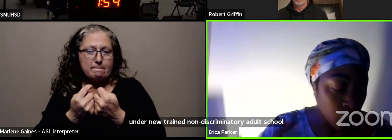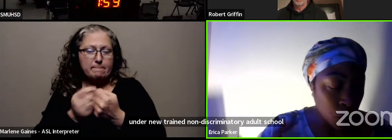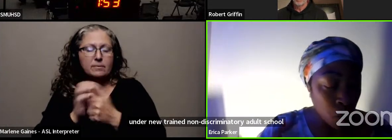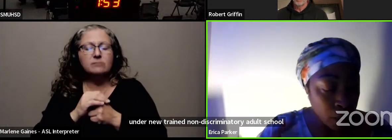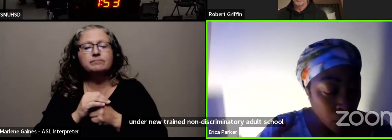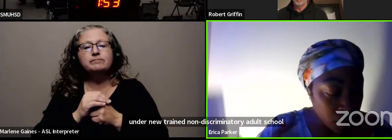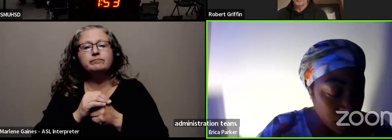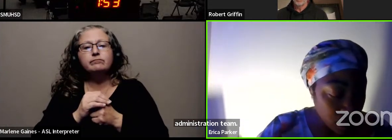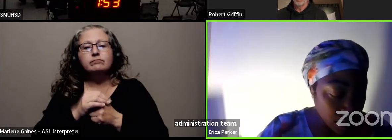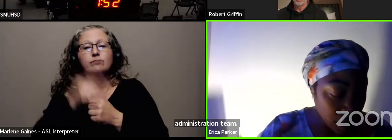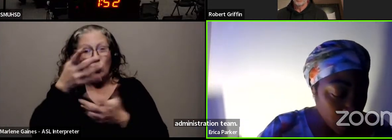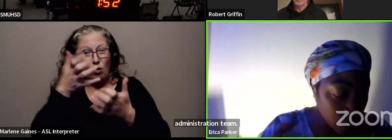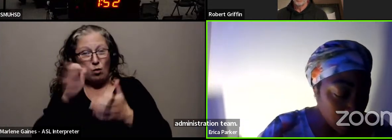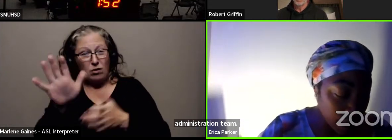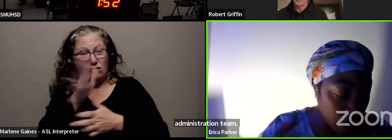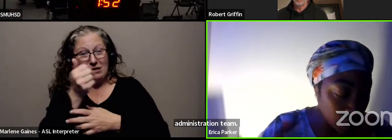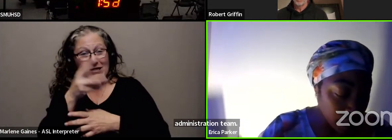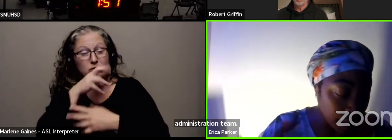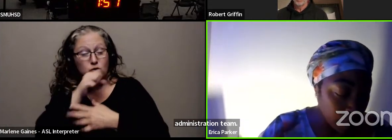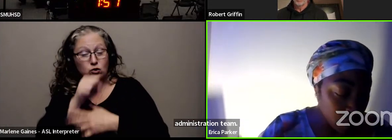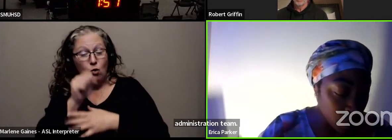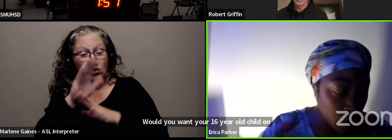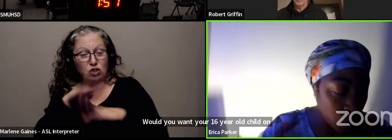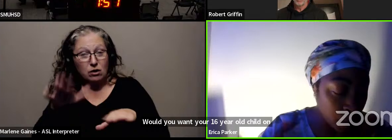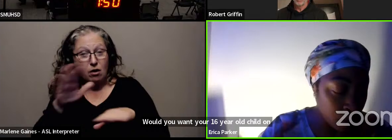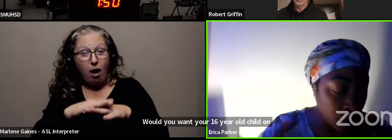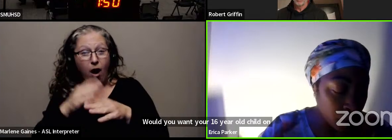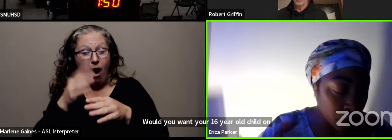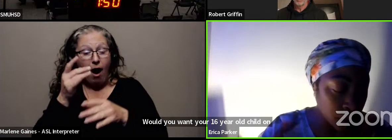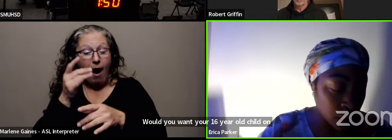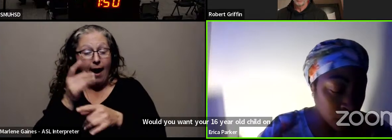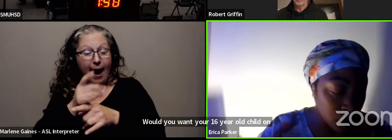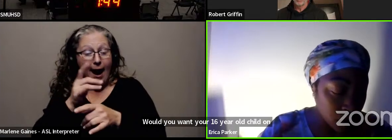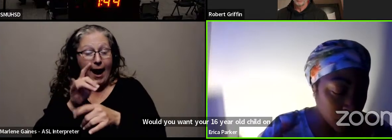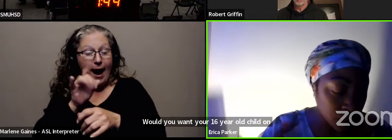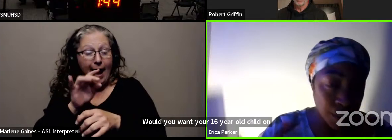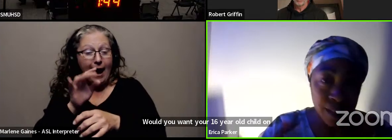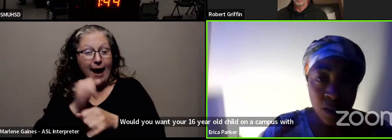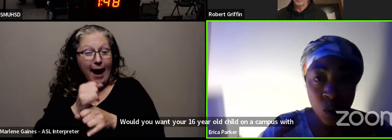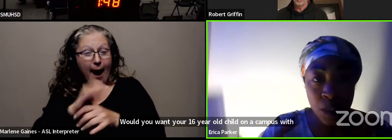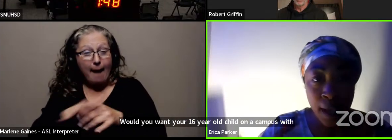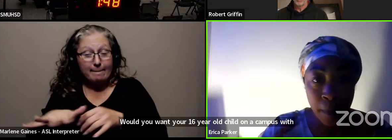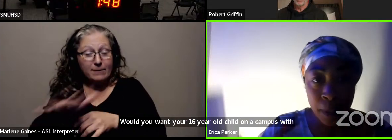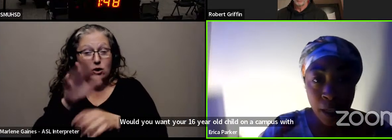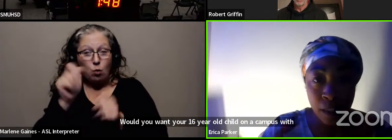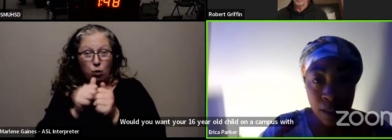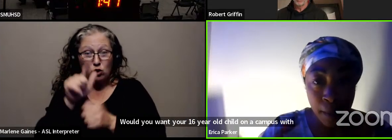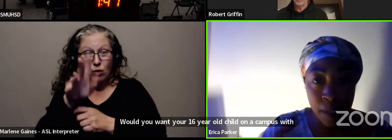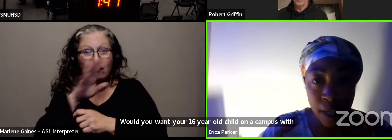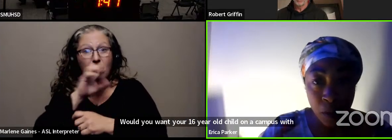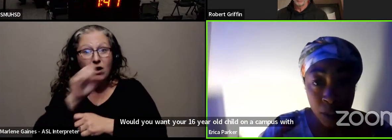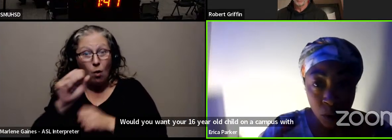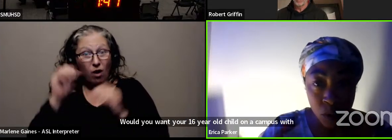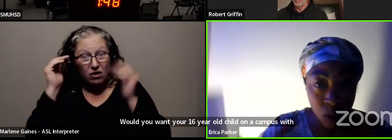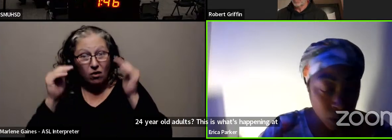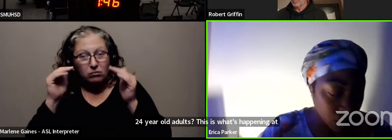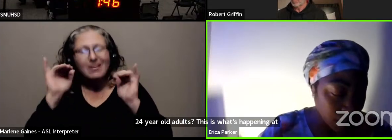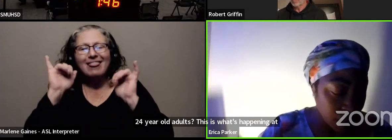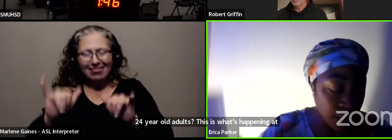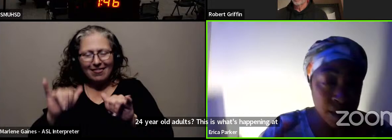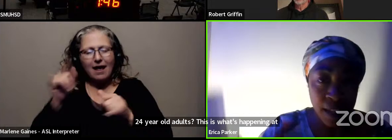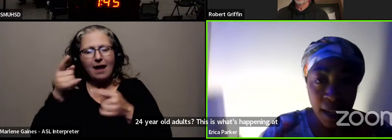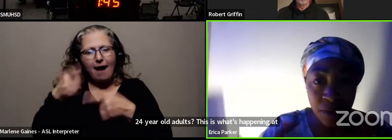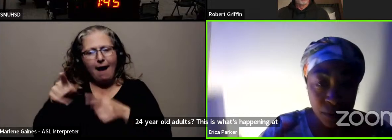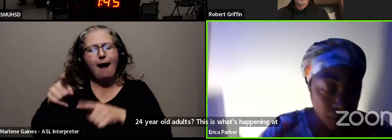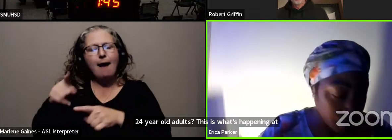Would you want your 16-year-old child on a campus with 24-year-old adults? This is what's happening at the San Mateo Adult School.